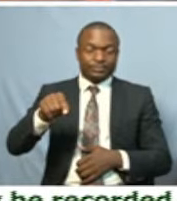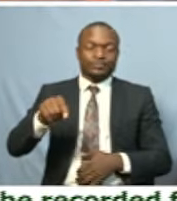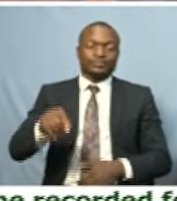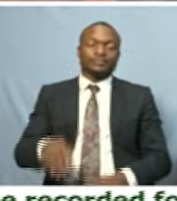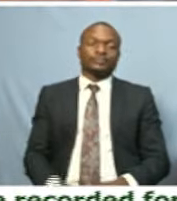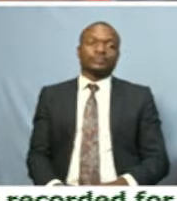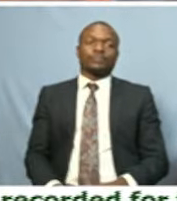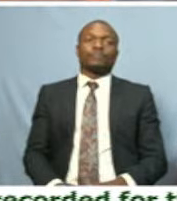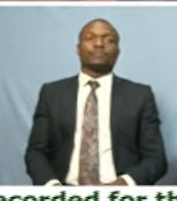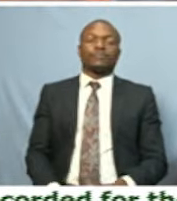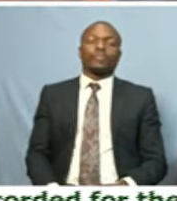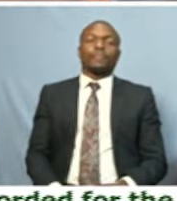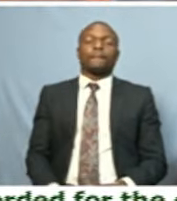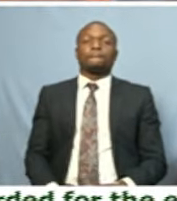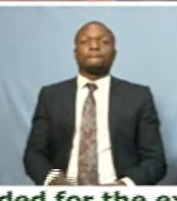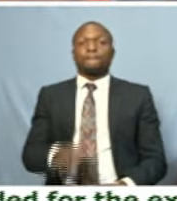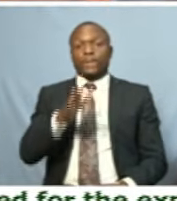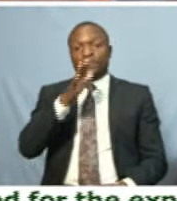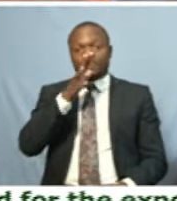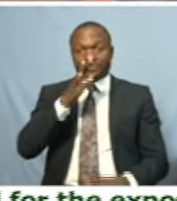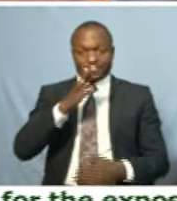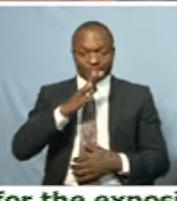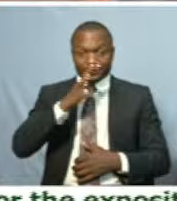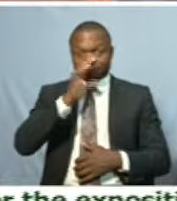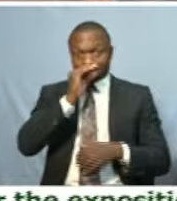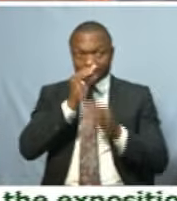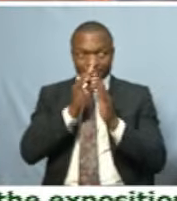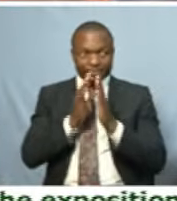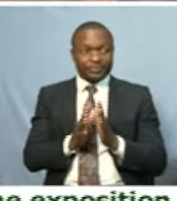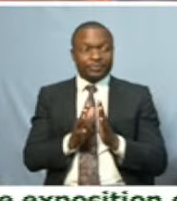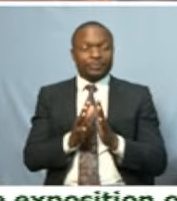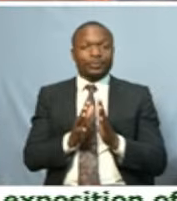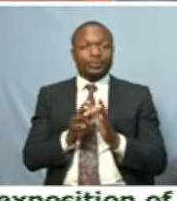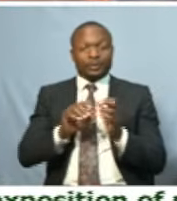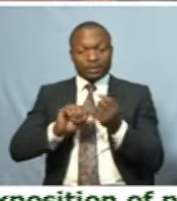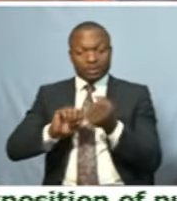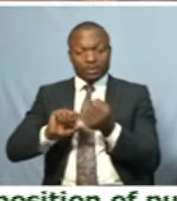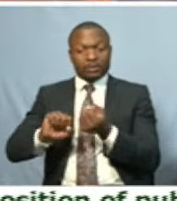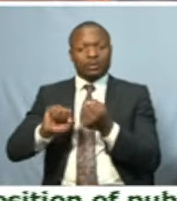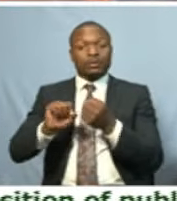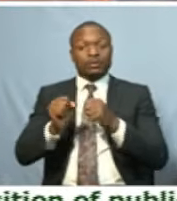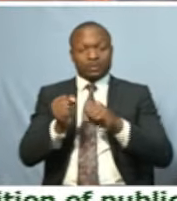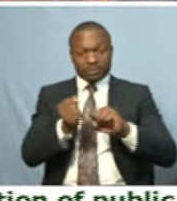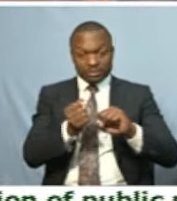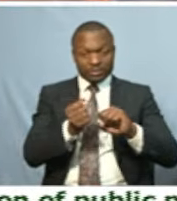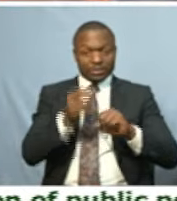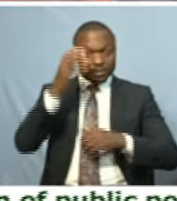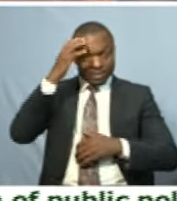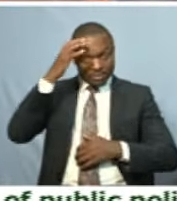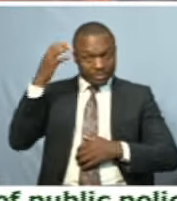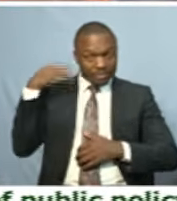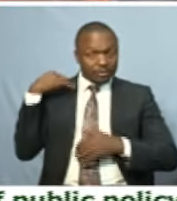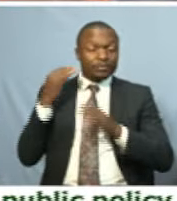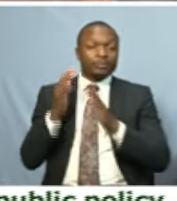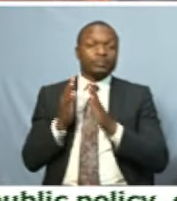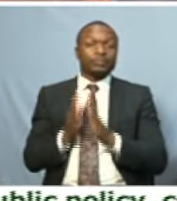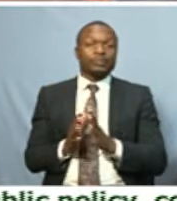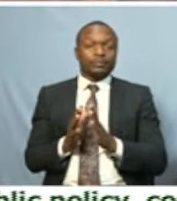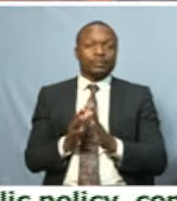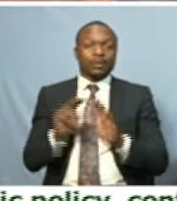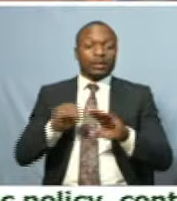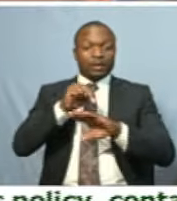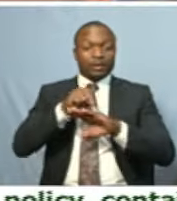of Zambia. Madam Speaker, our defense personnel embody the spirit of patriotism and national